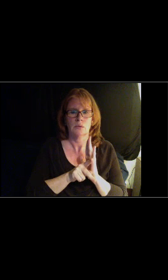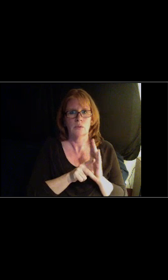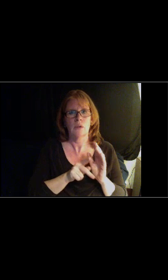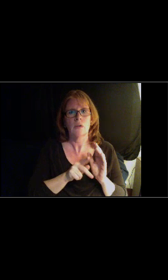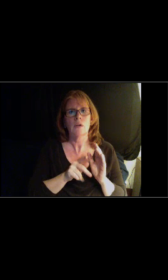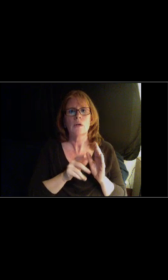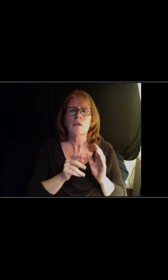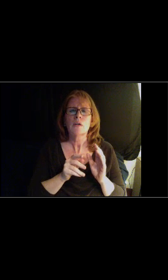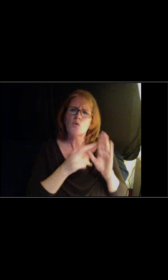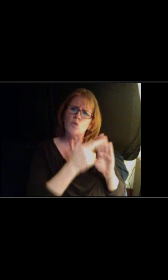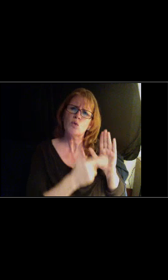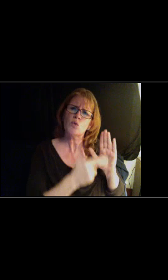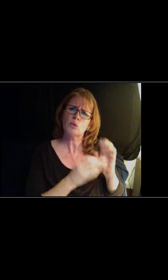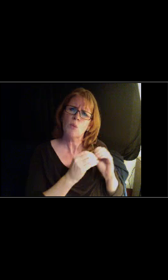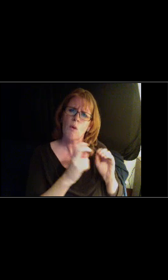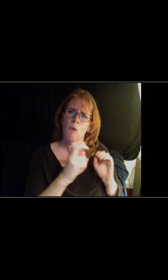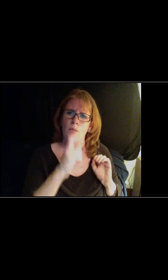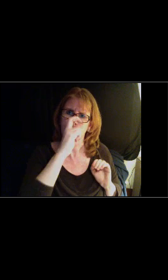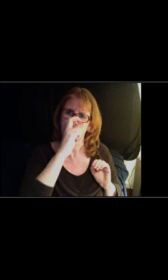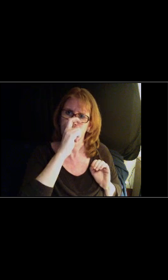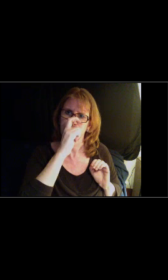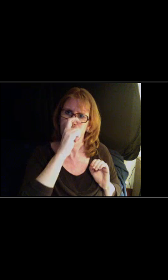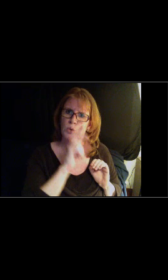Behind those rules, we have values and principles.